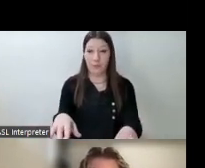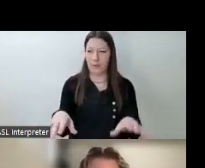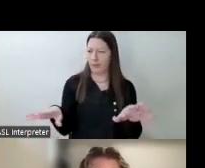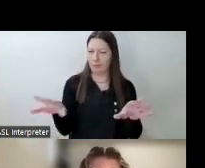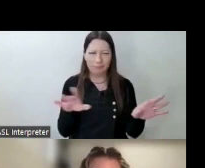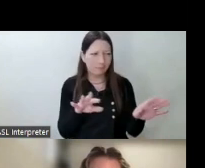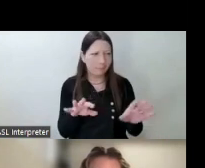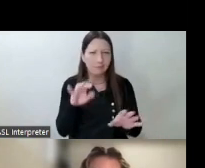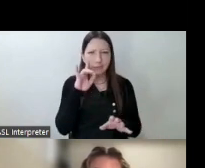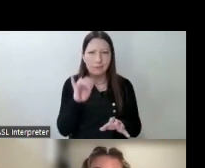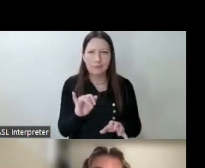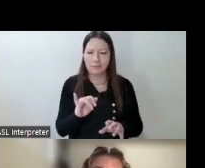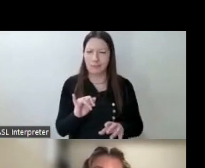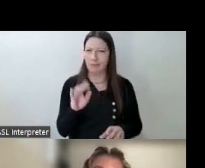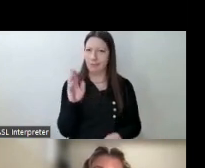tale-like world.